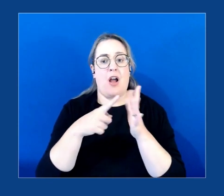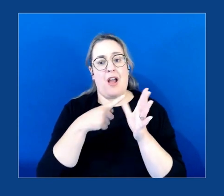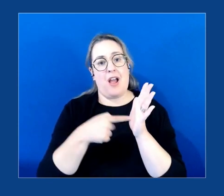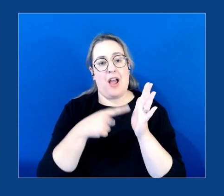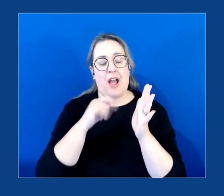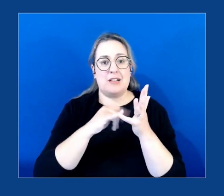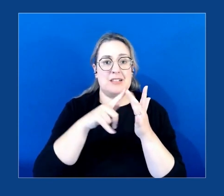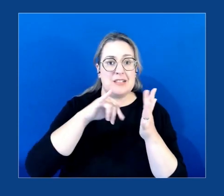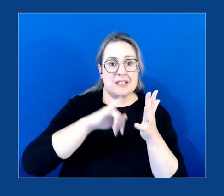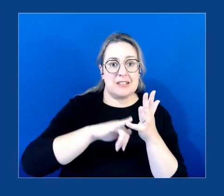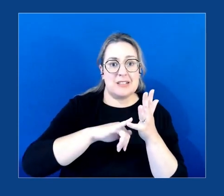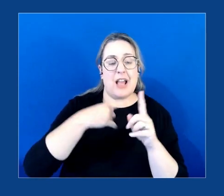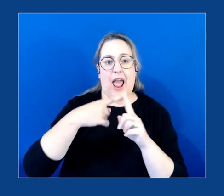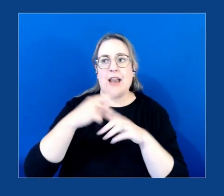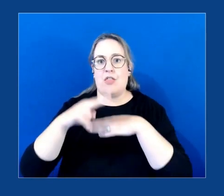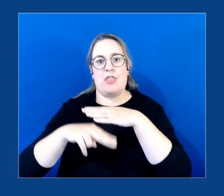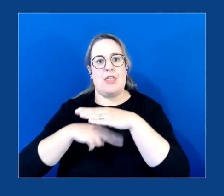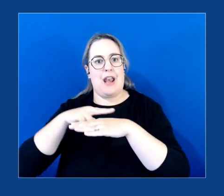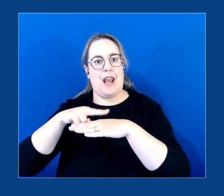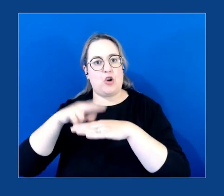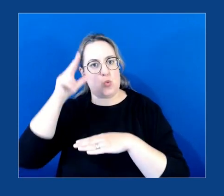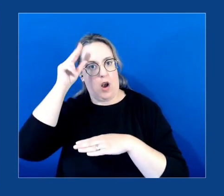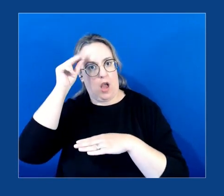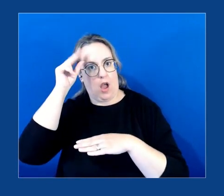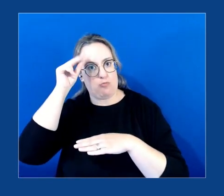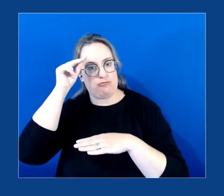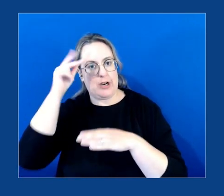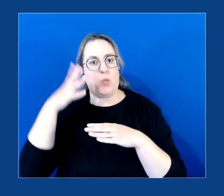the National Library, in order